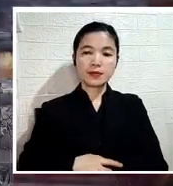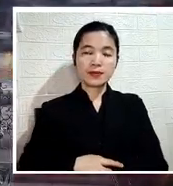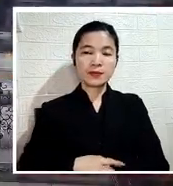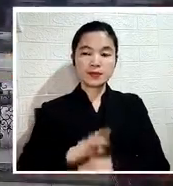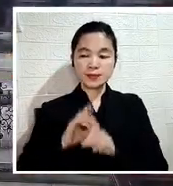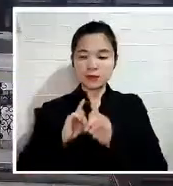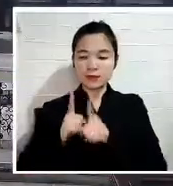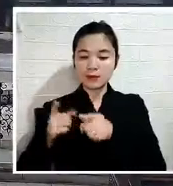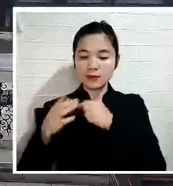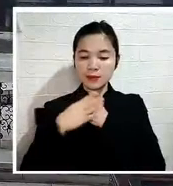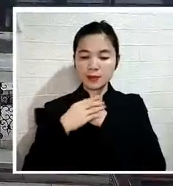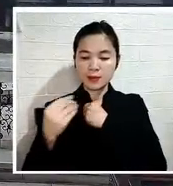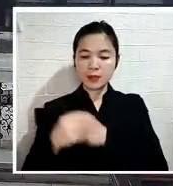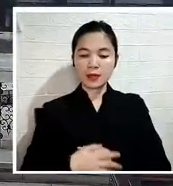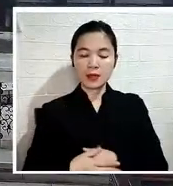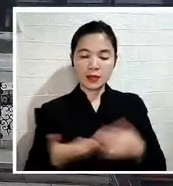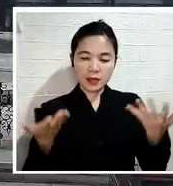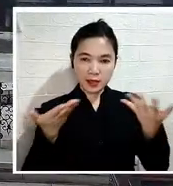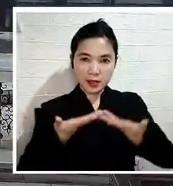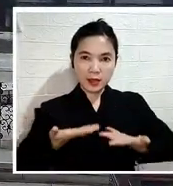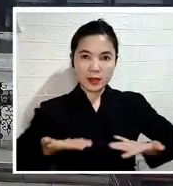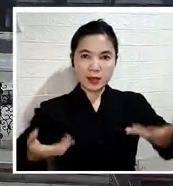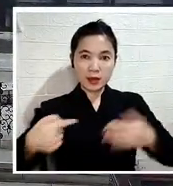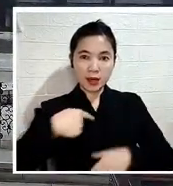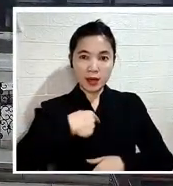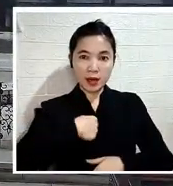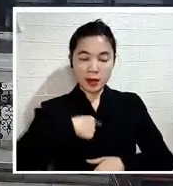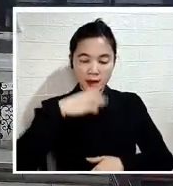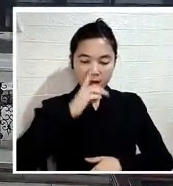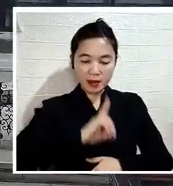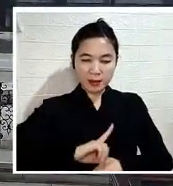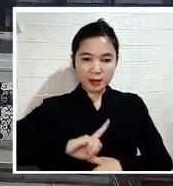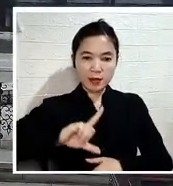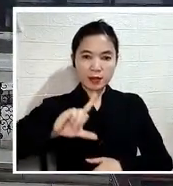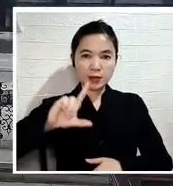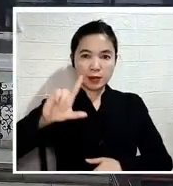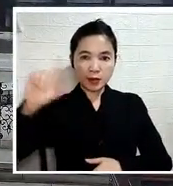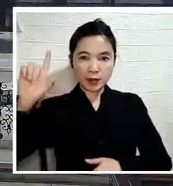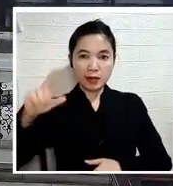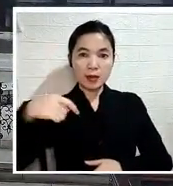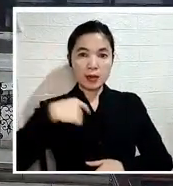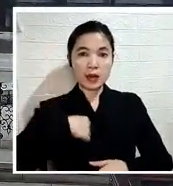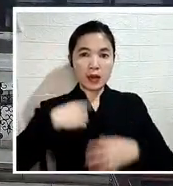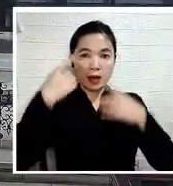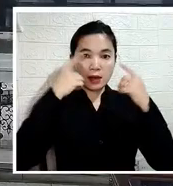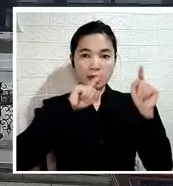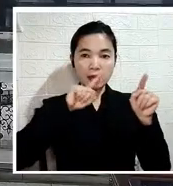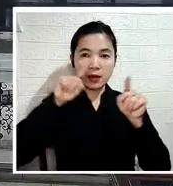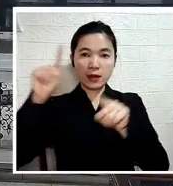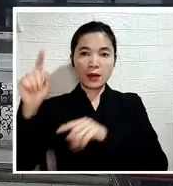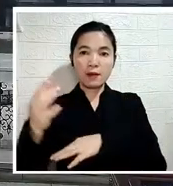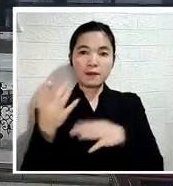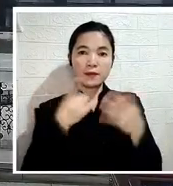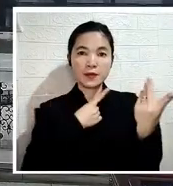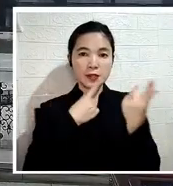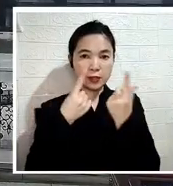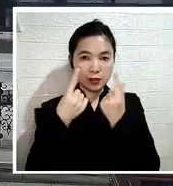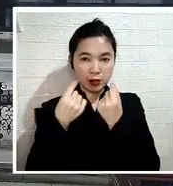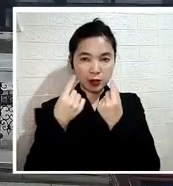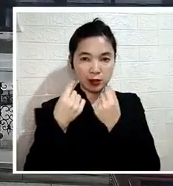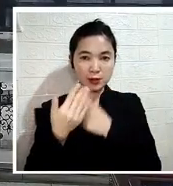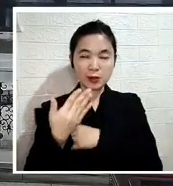know. Here I am, Lord. I came to hear you.